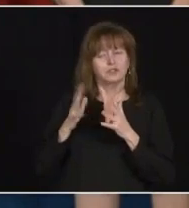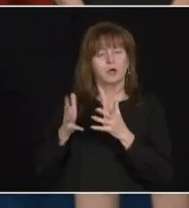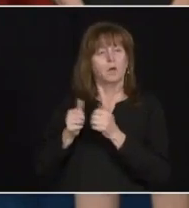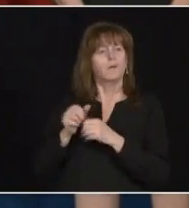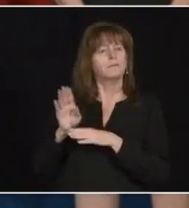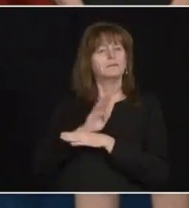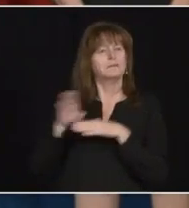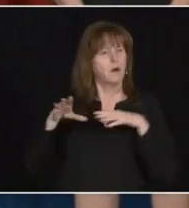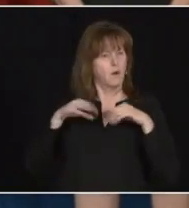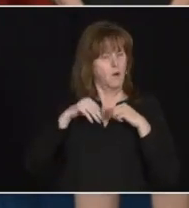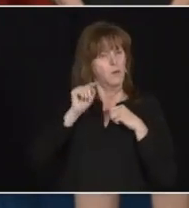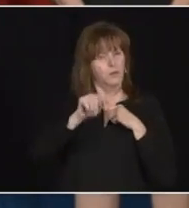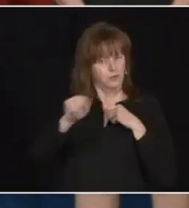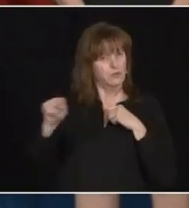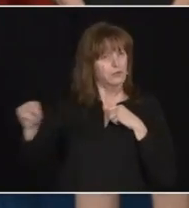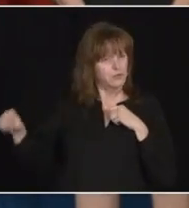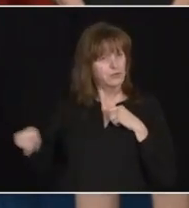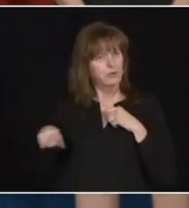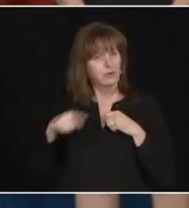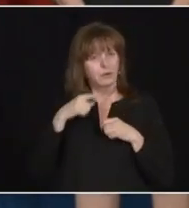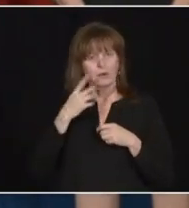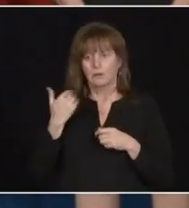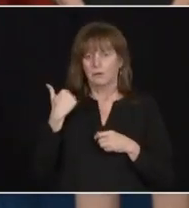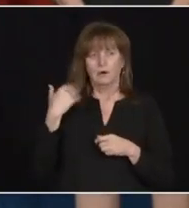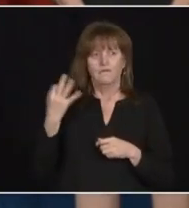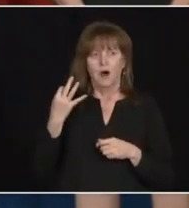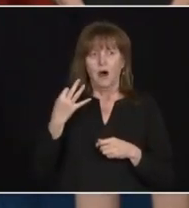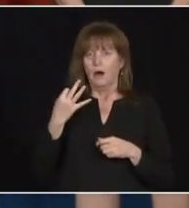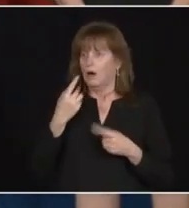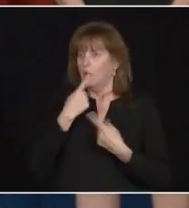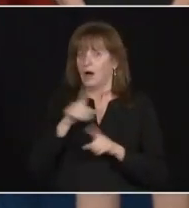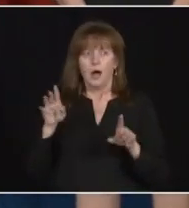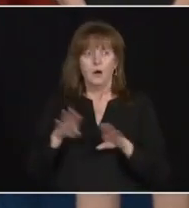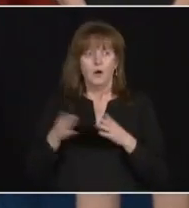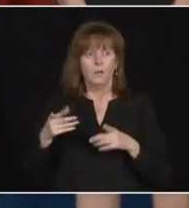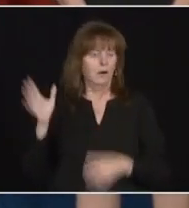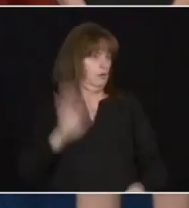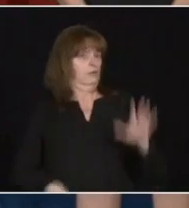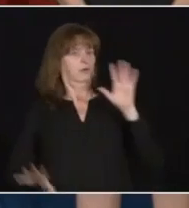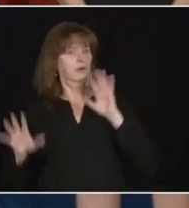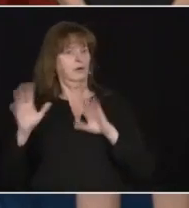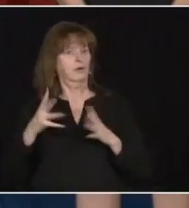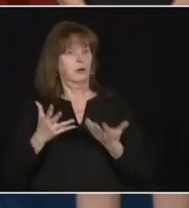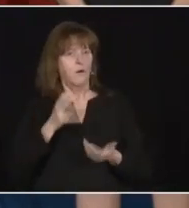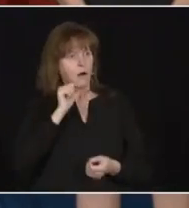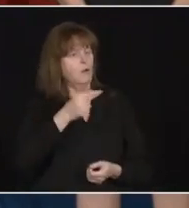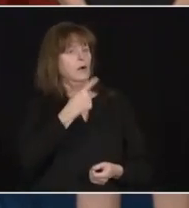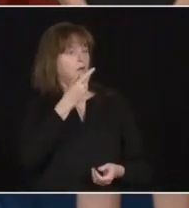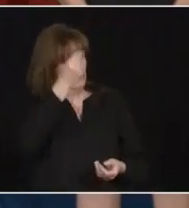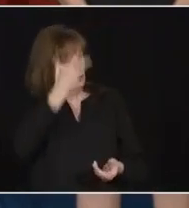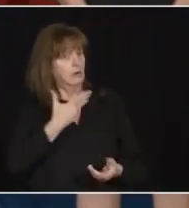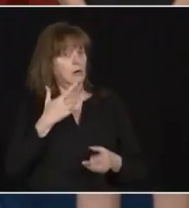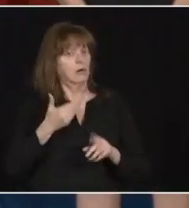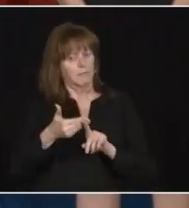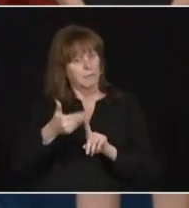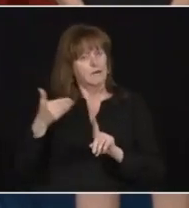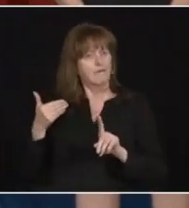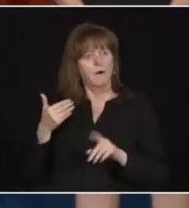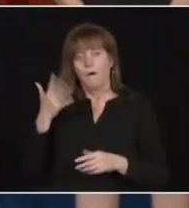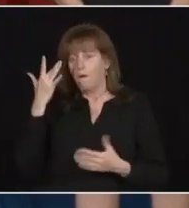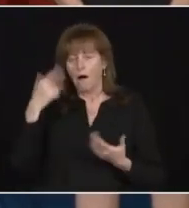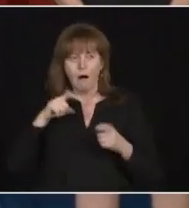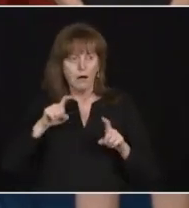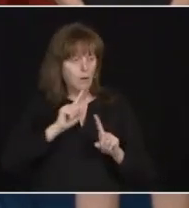by Friday's announcement about opening up, and they would have appreciated more time to get the PPE and implement